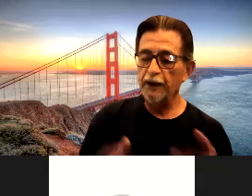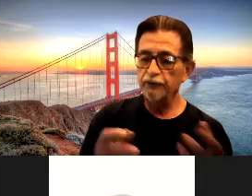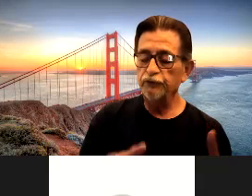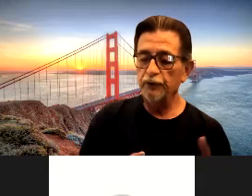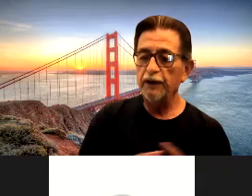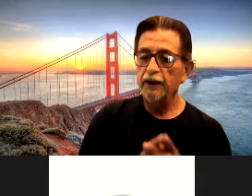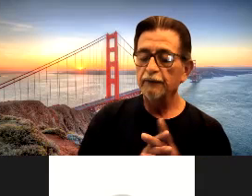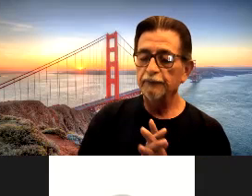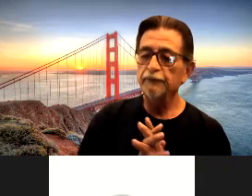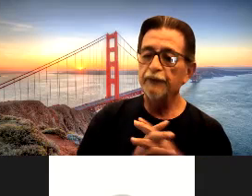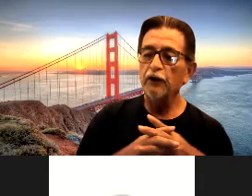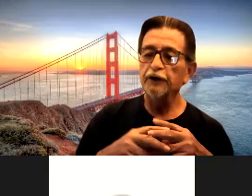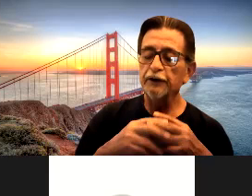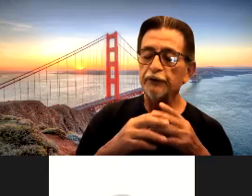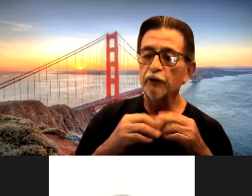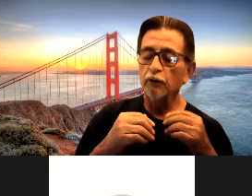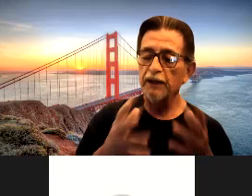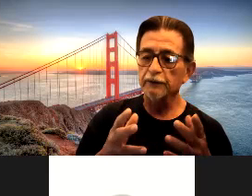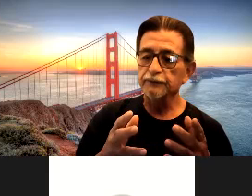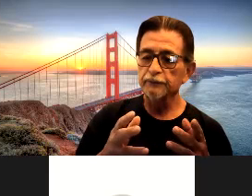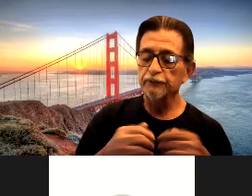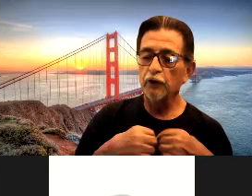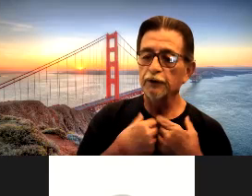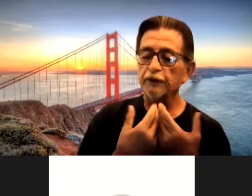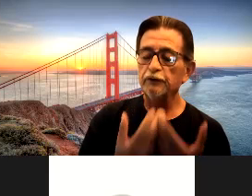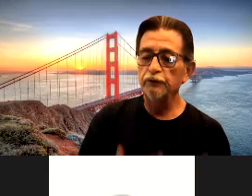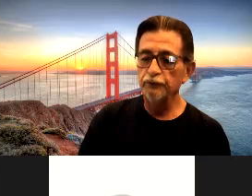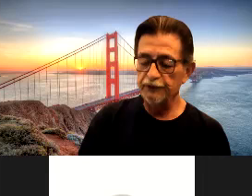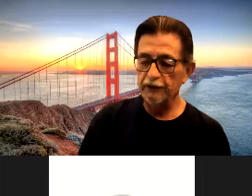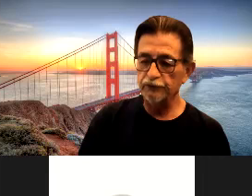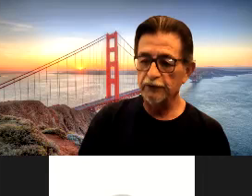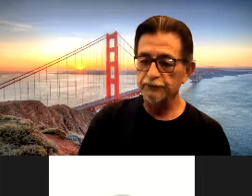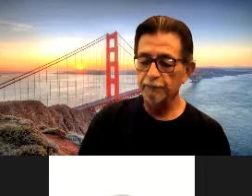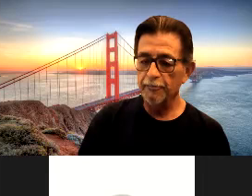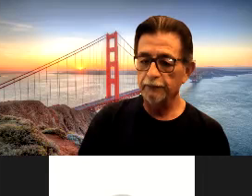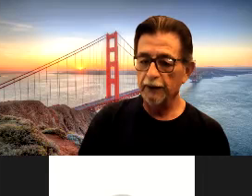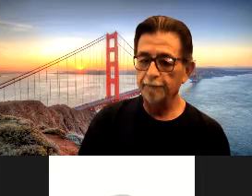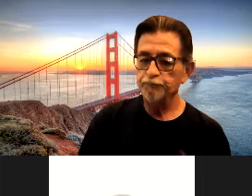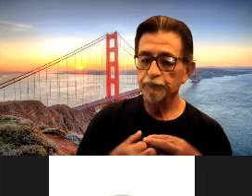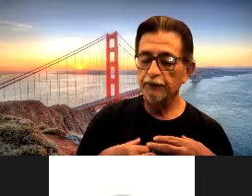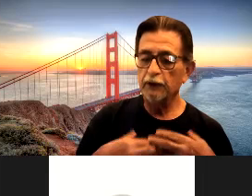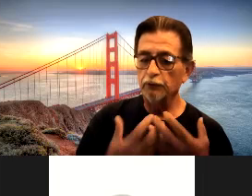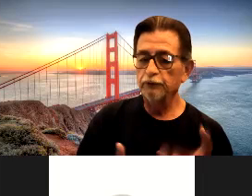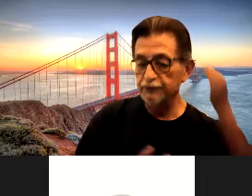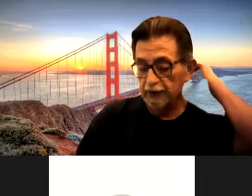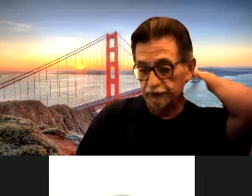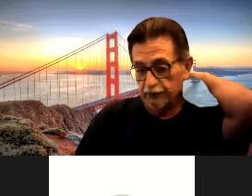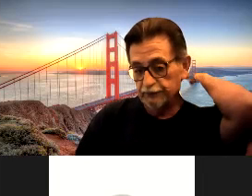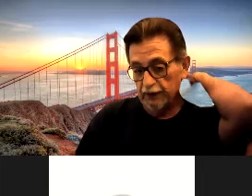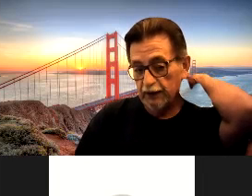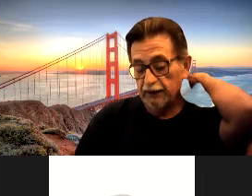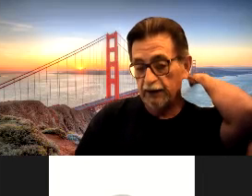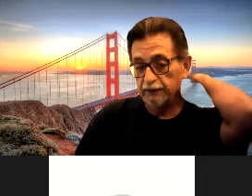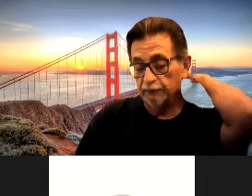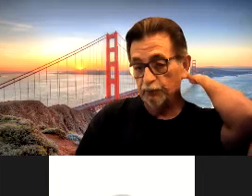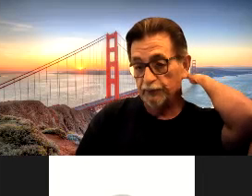group 1A and 2A, they're all metals. They're all gonna lose electrons, okay? They will lose